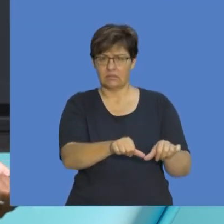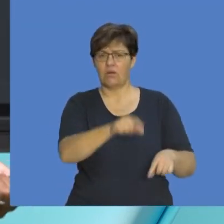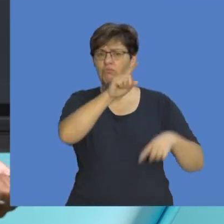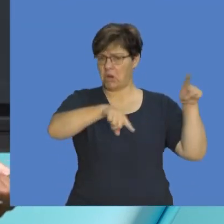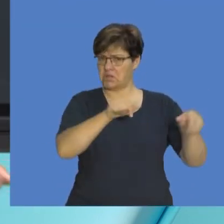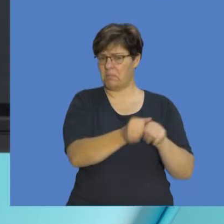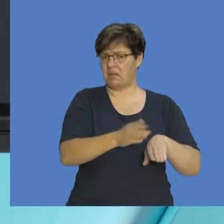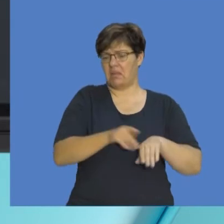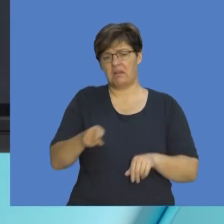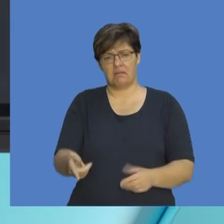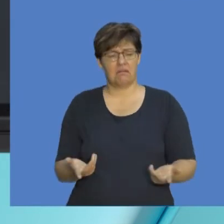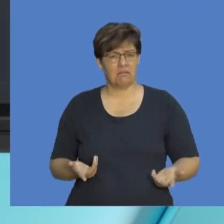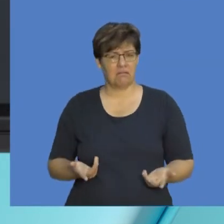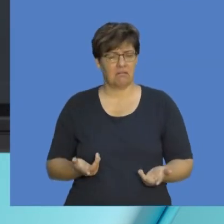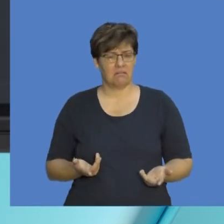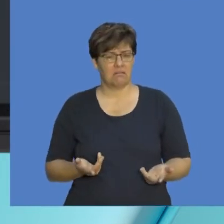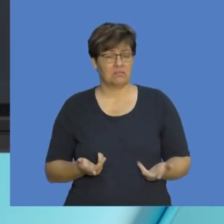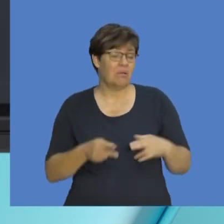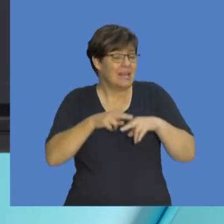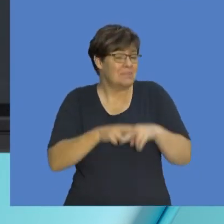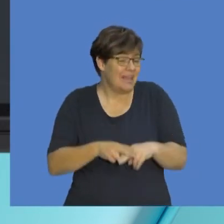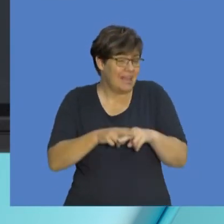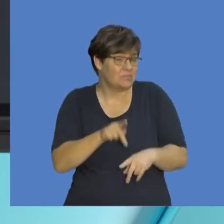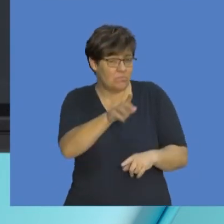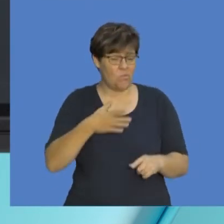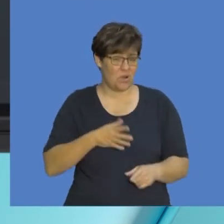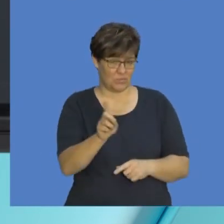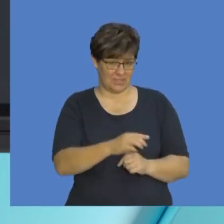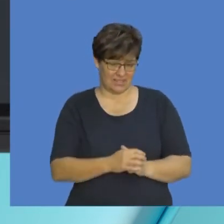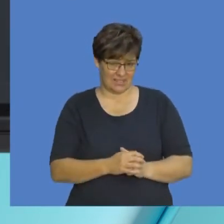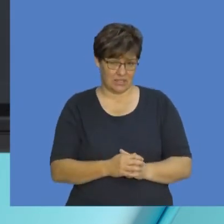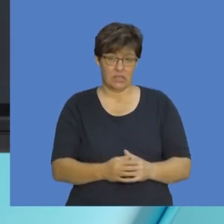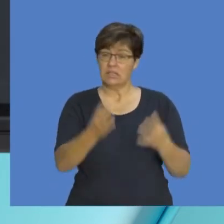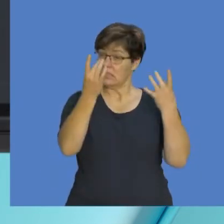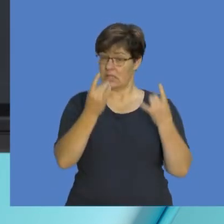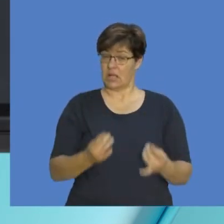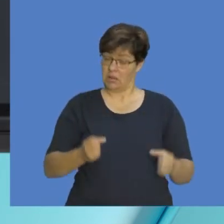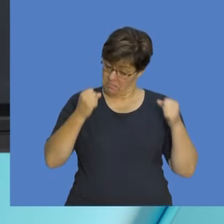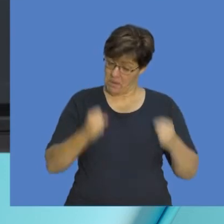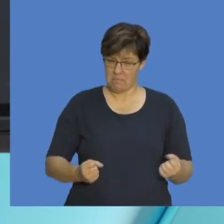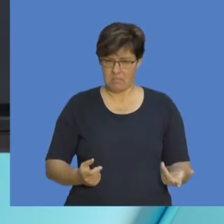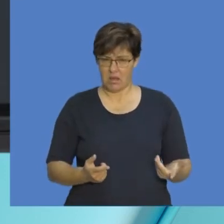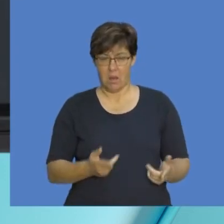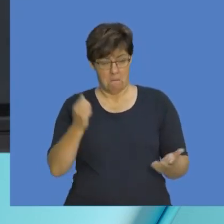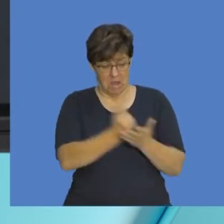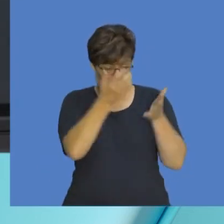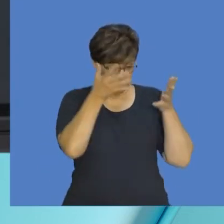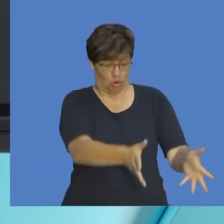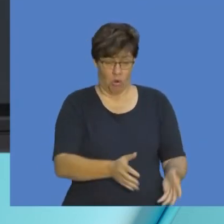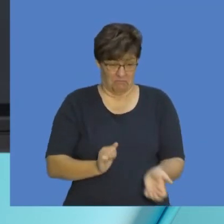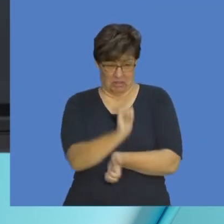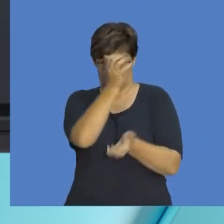range. So it really depends. You know, statistics is not static. The answer must be this way. It's